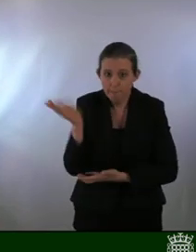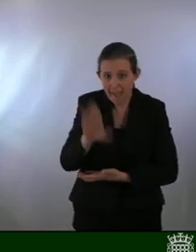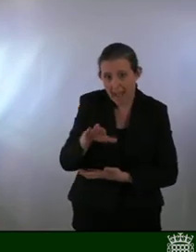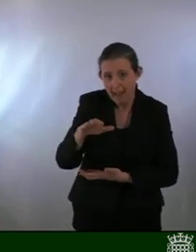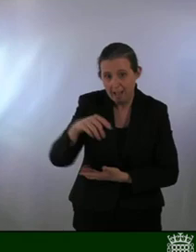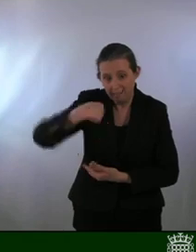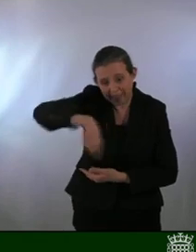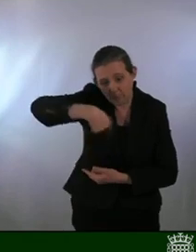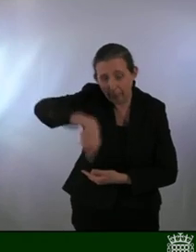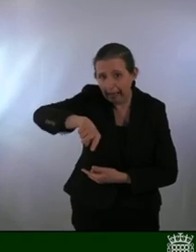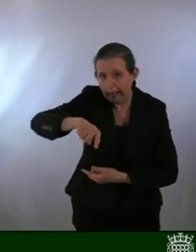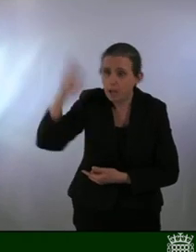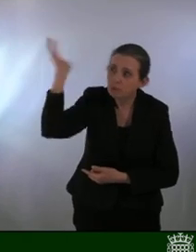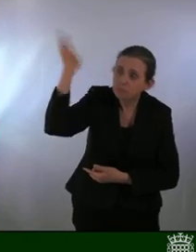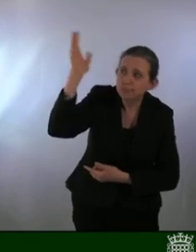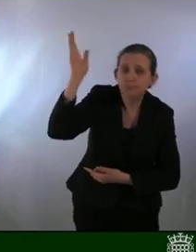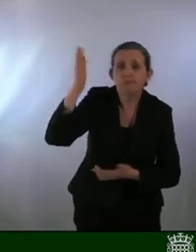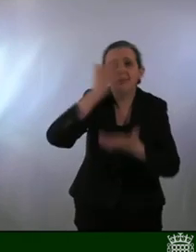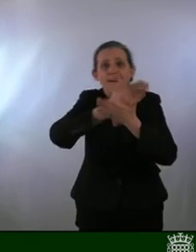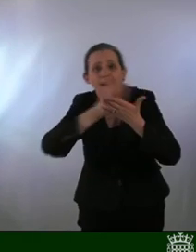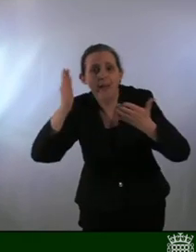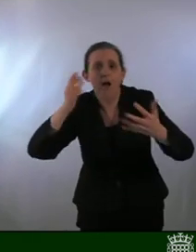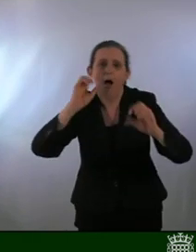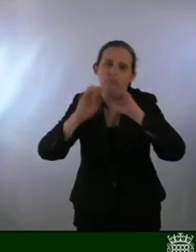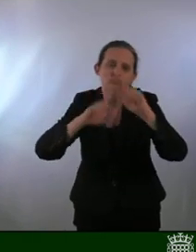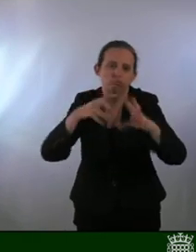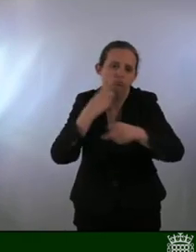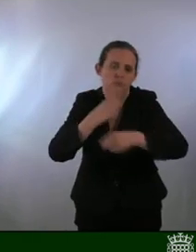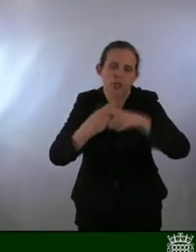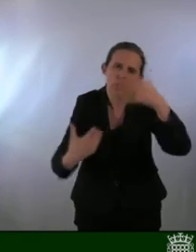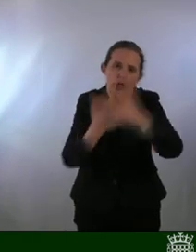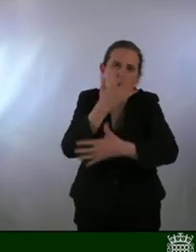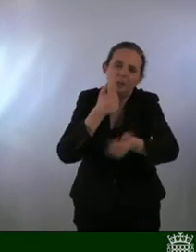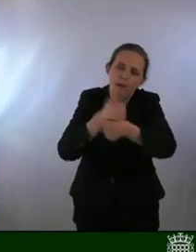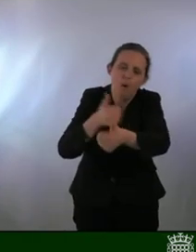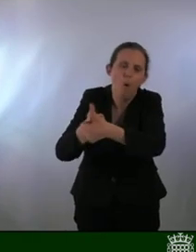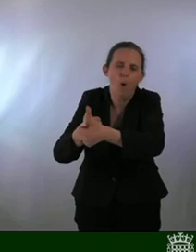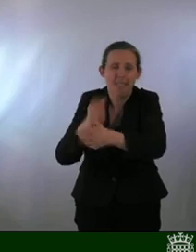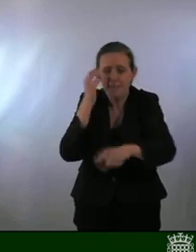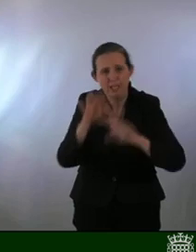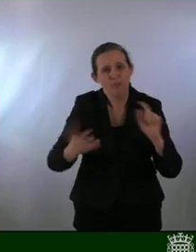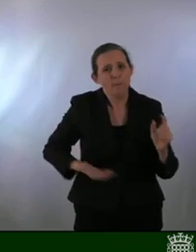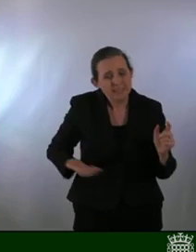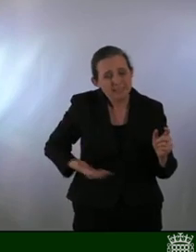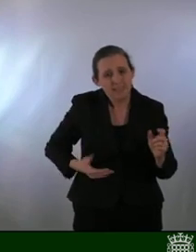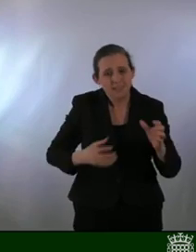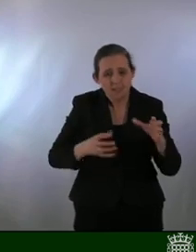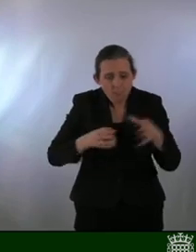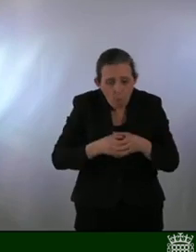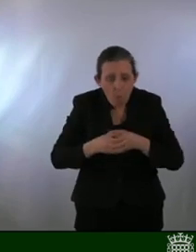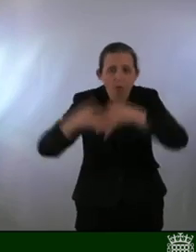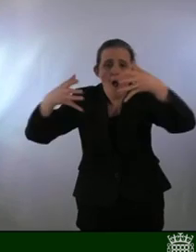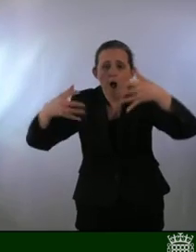and clearly lay out the latest raft of measures available to support businesses, large and small, employees,